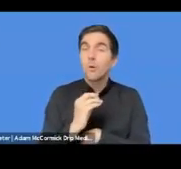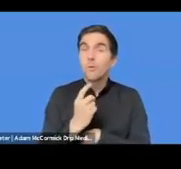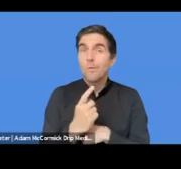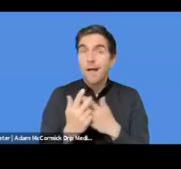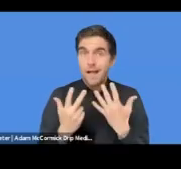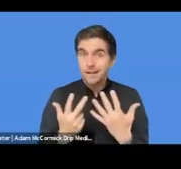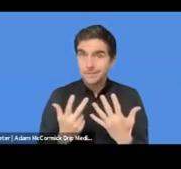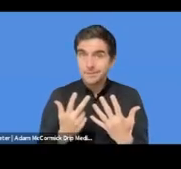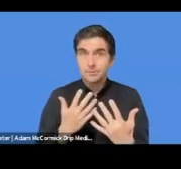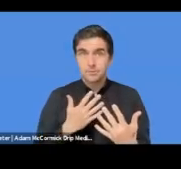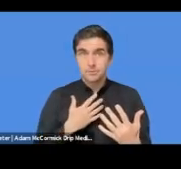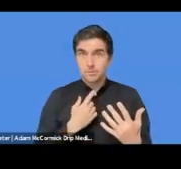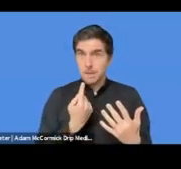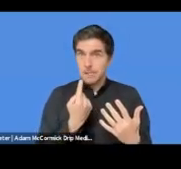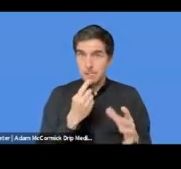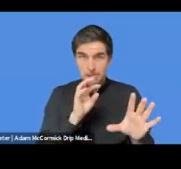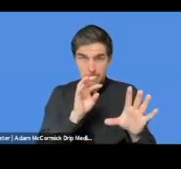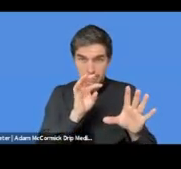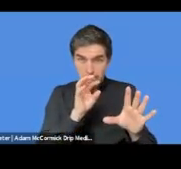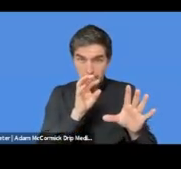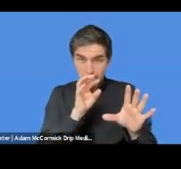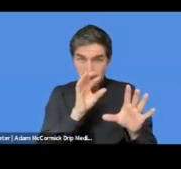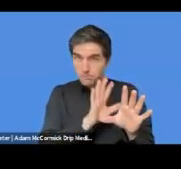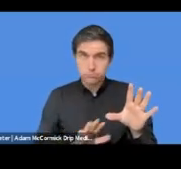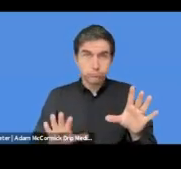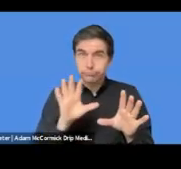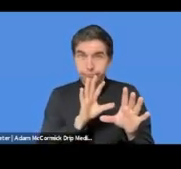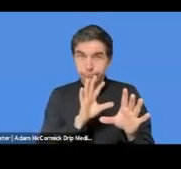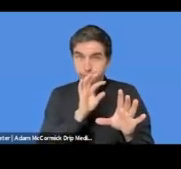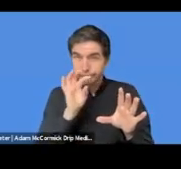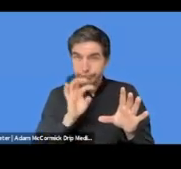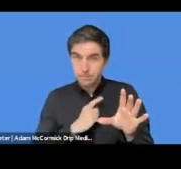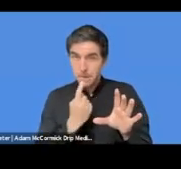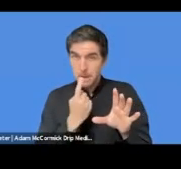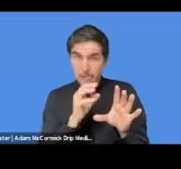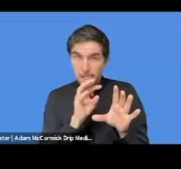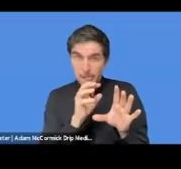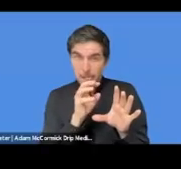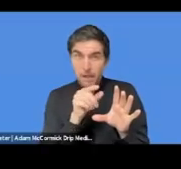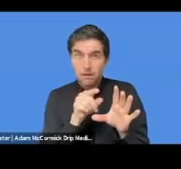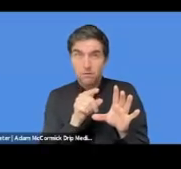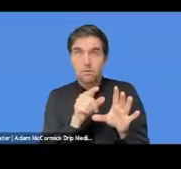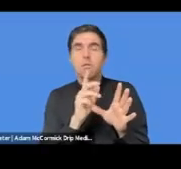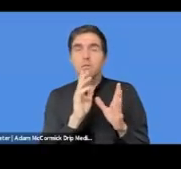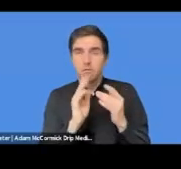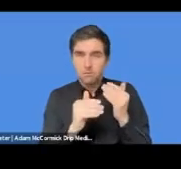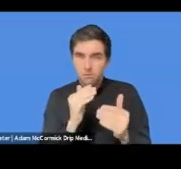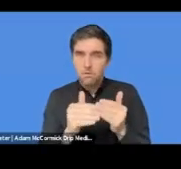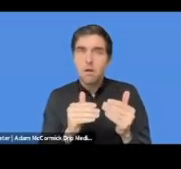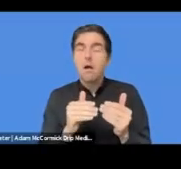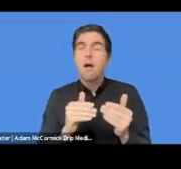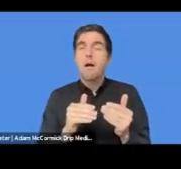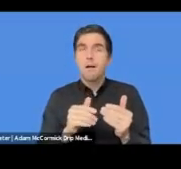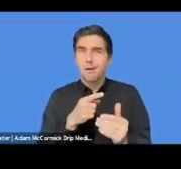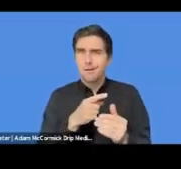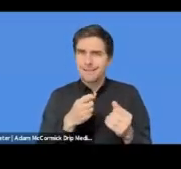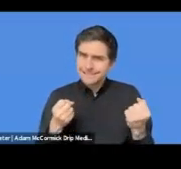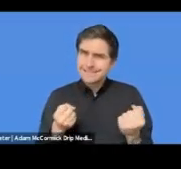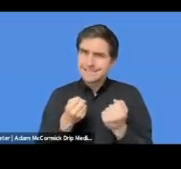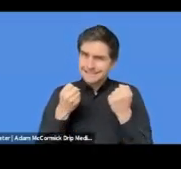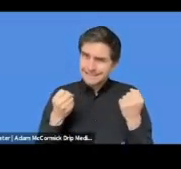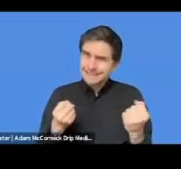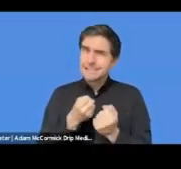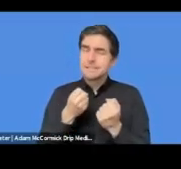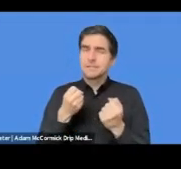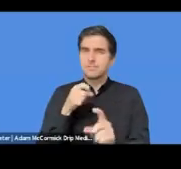in 2018 as a district. So Kavubya was one of the champion districts that was chosen to implement the single